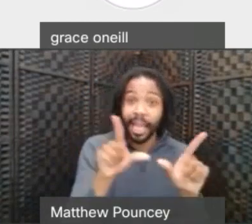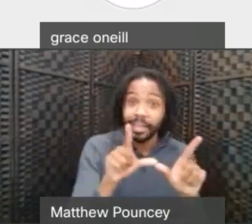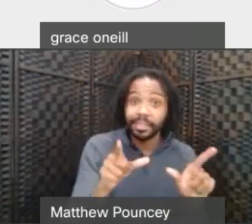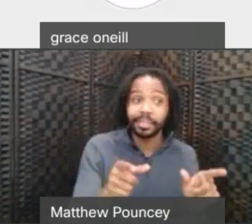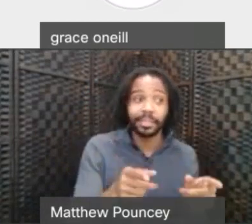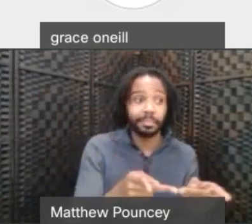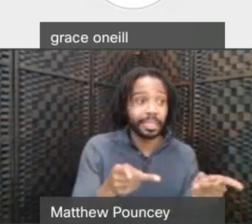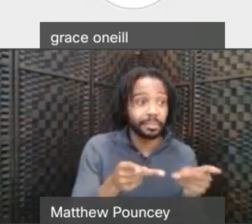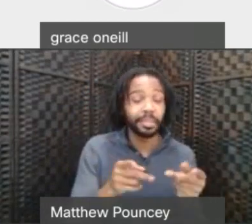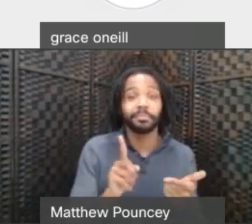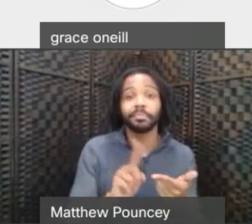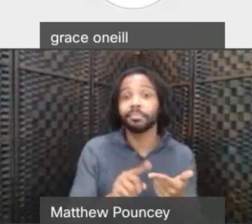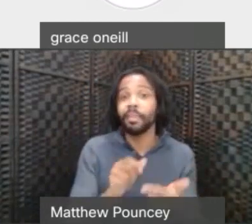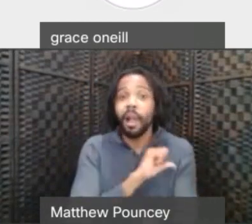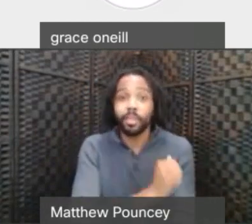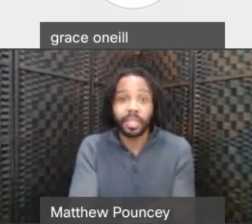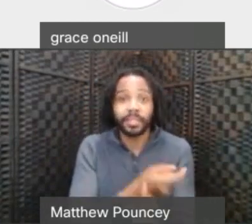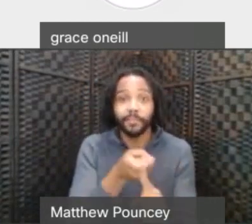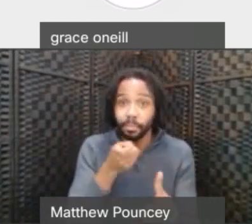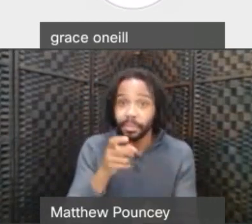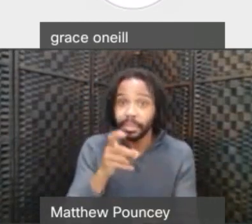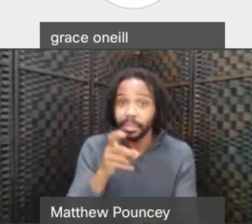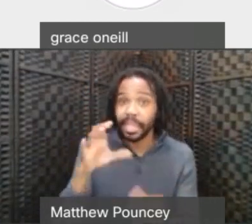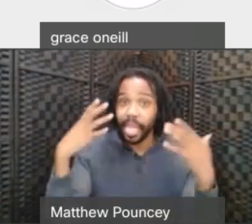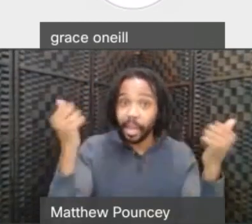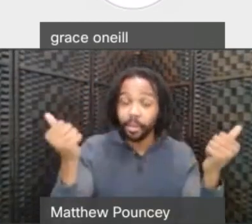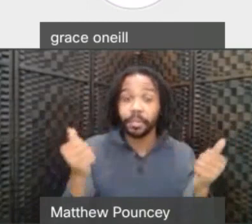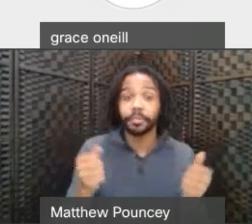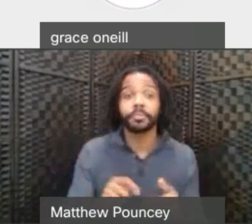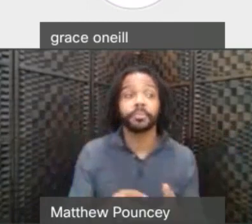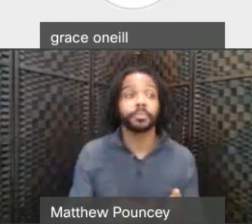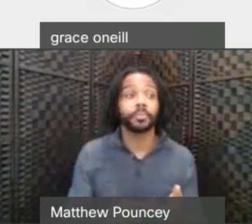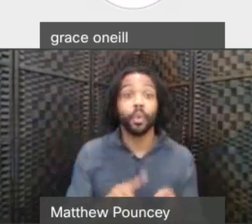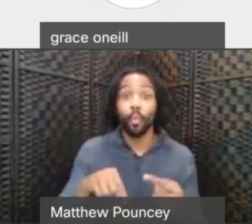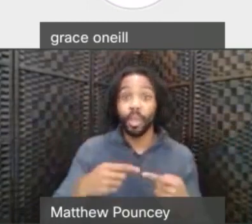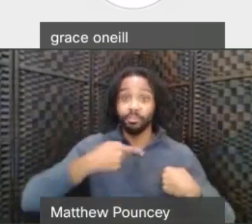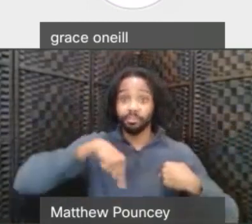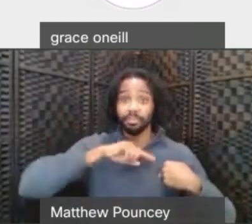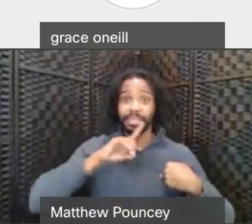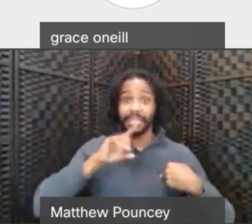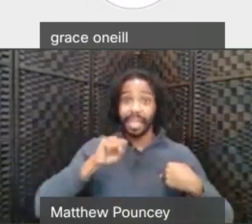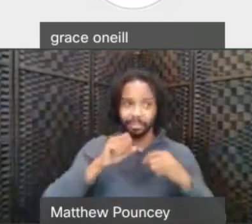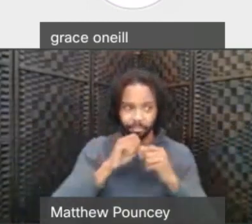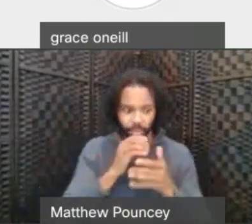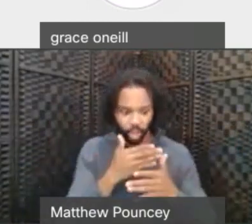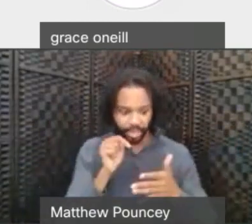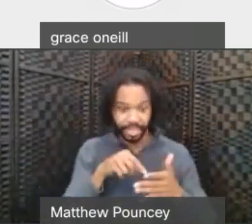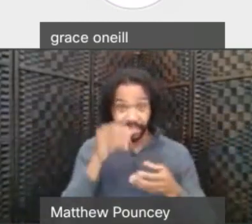from DC Health first. And when we sent this out, we advised people that they should also be checking